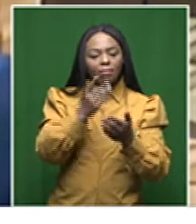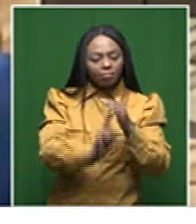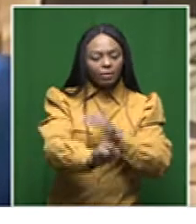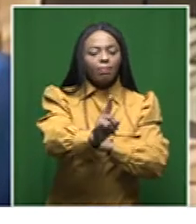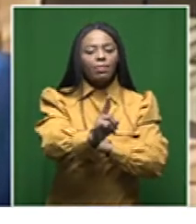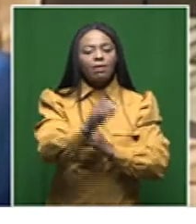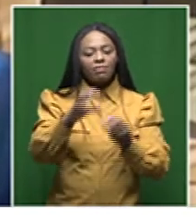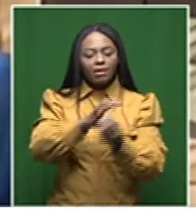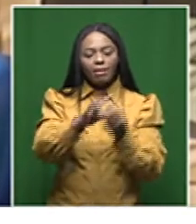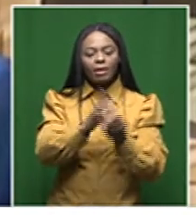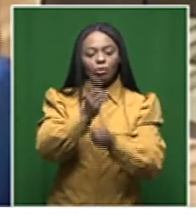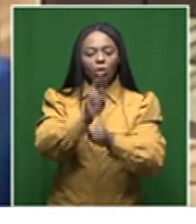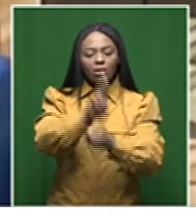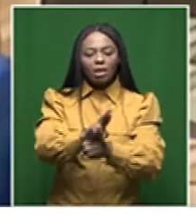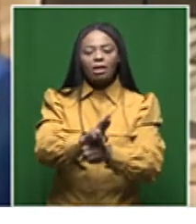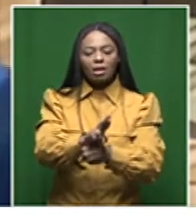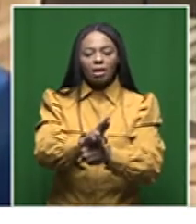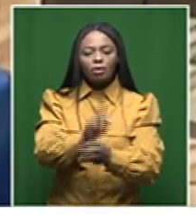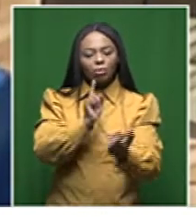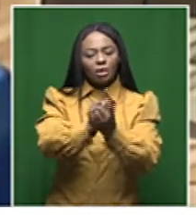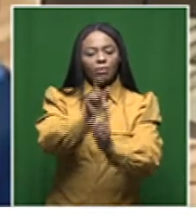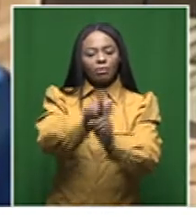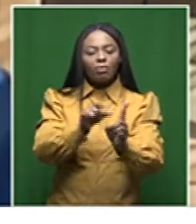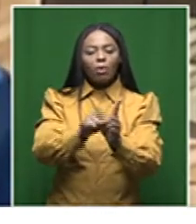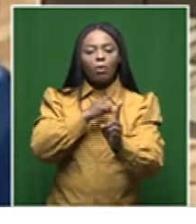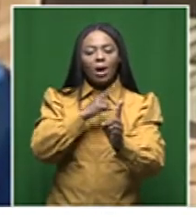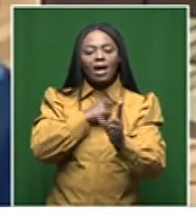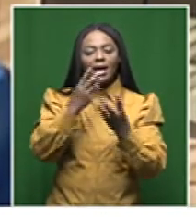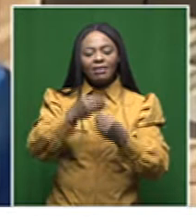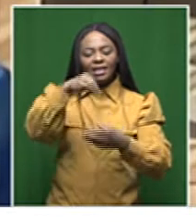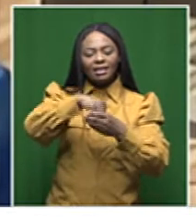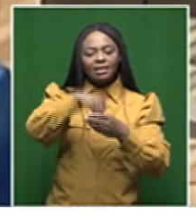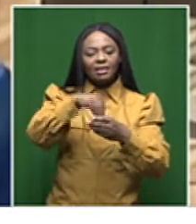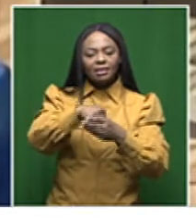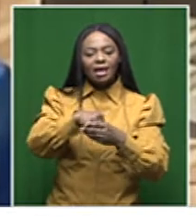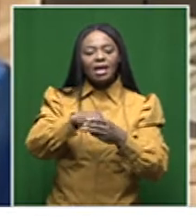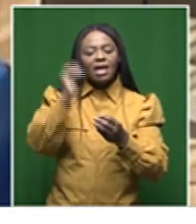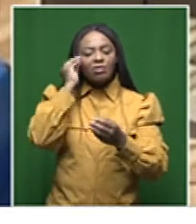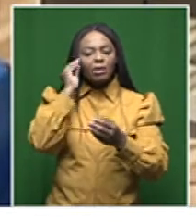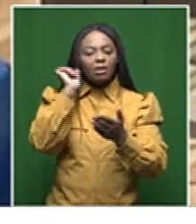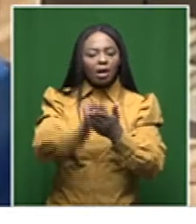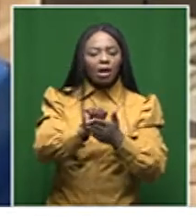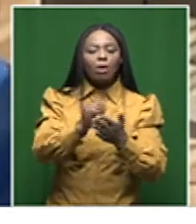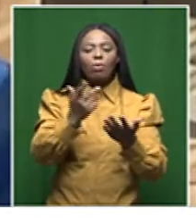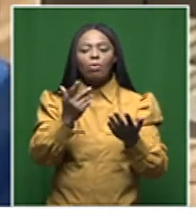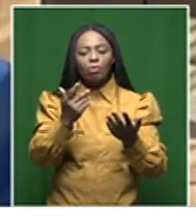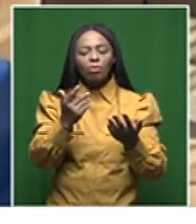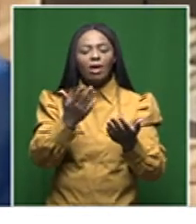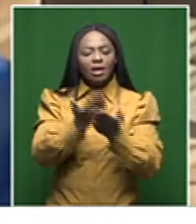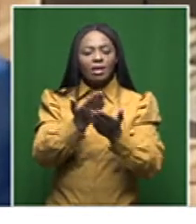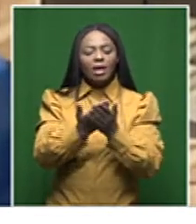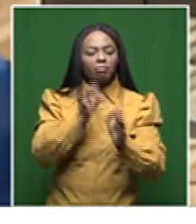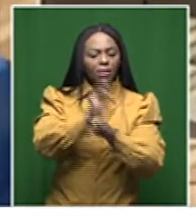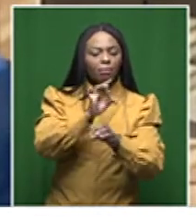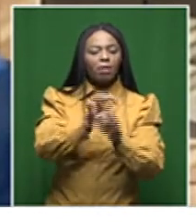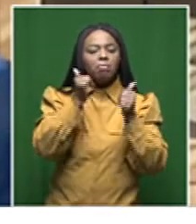are the first people to go to because they have insight to direct you from the start as to where to go. They can always reassure you